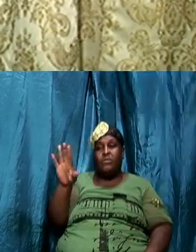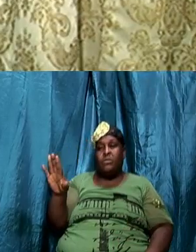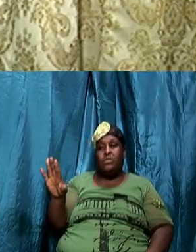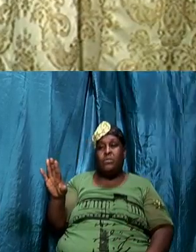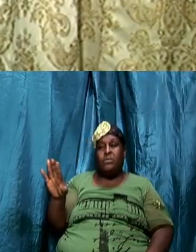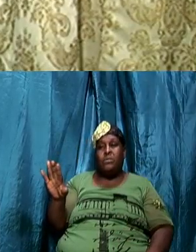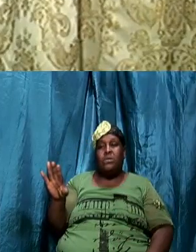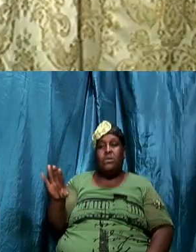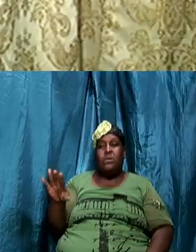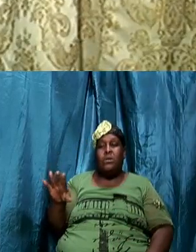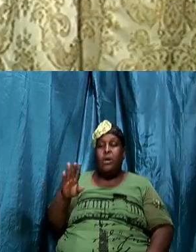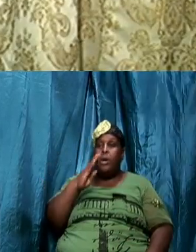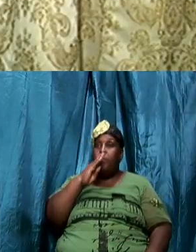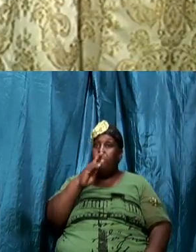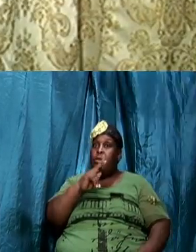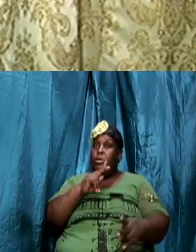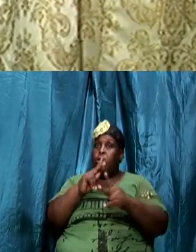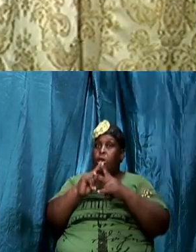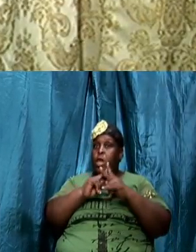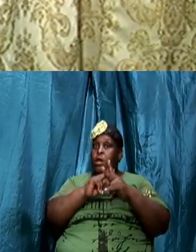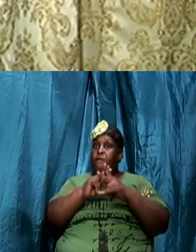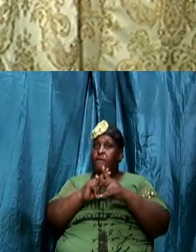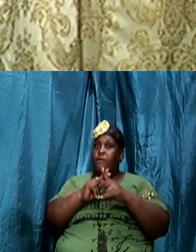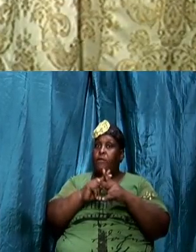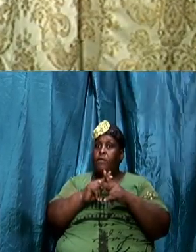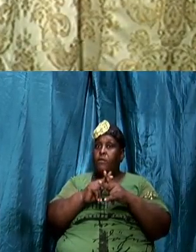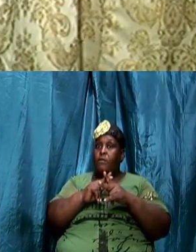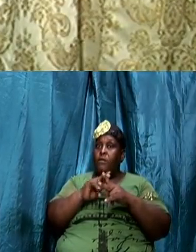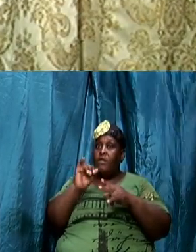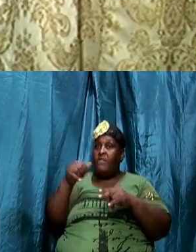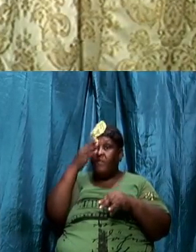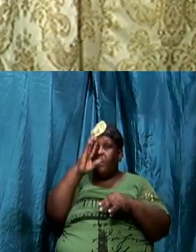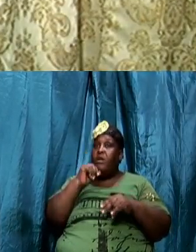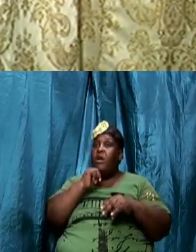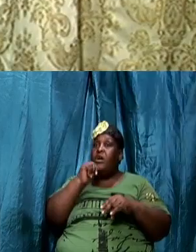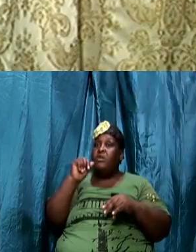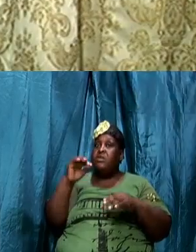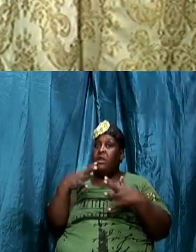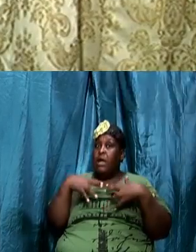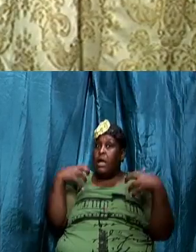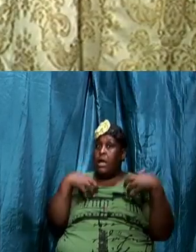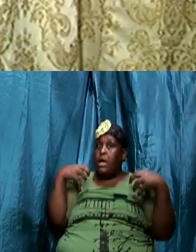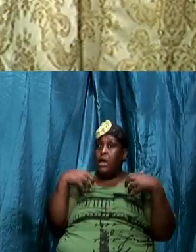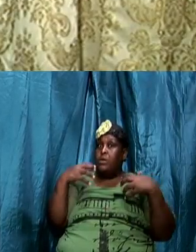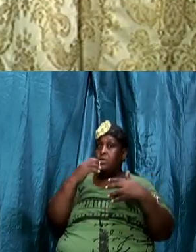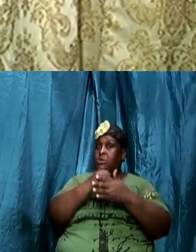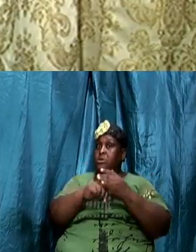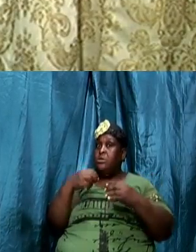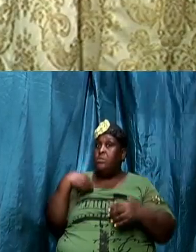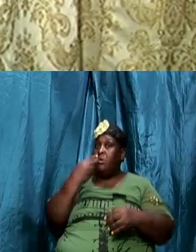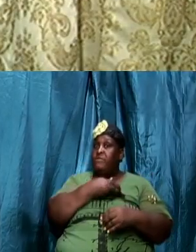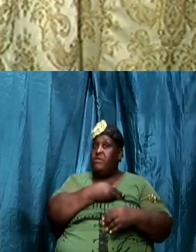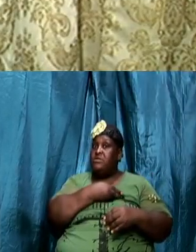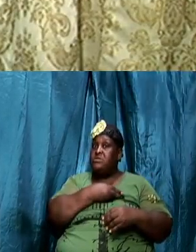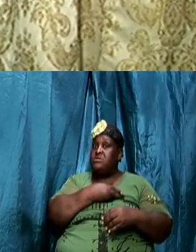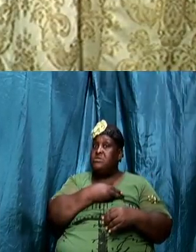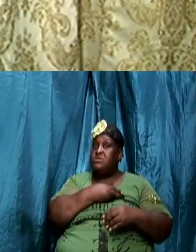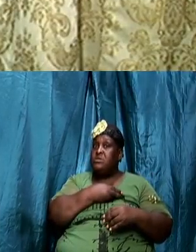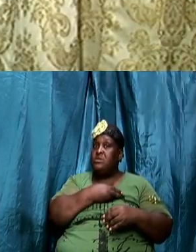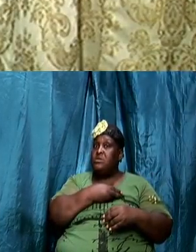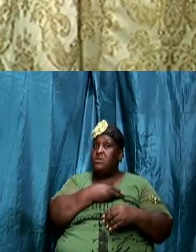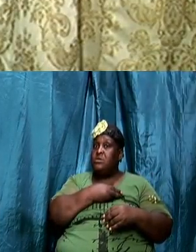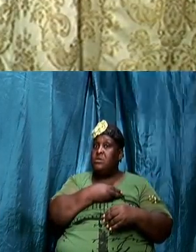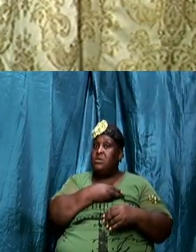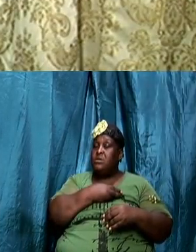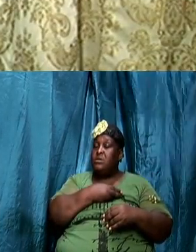Yes? Be careful that God not angry with some of us because of how we're living. We really know if God is with us, smiling,